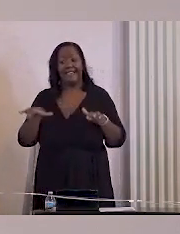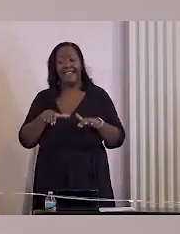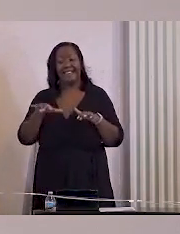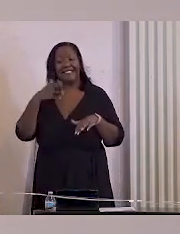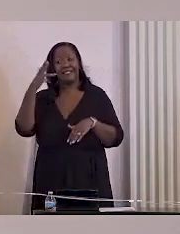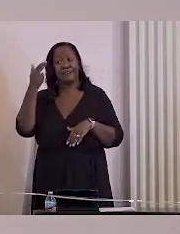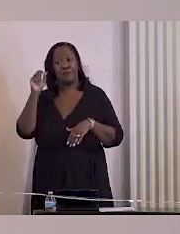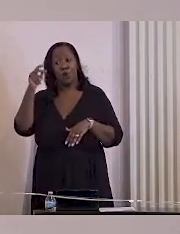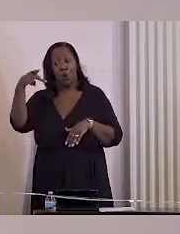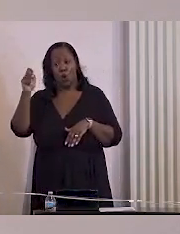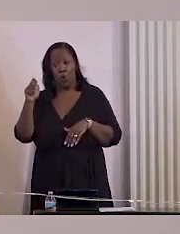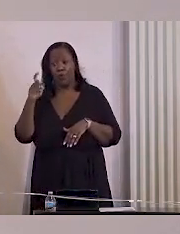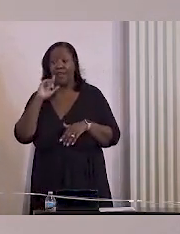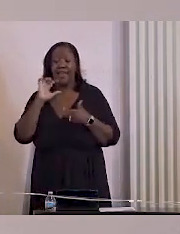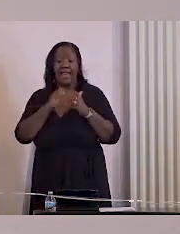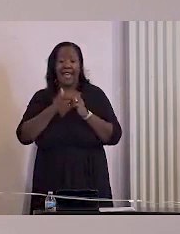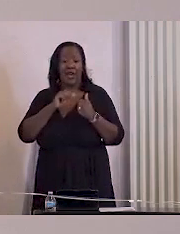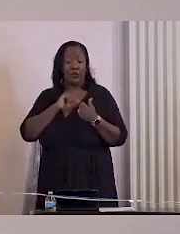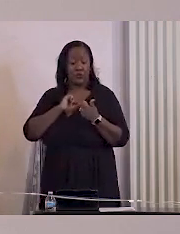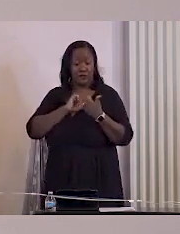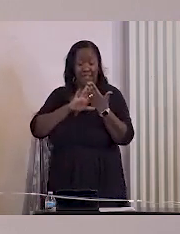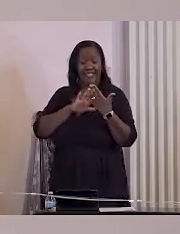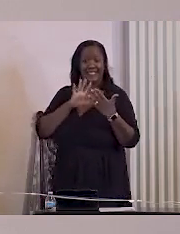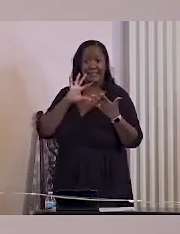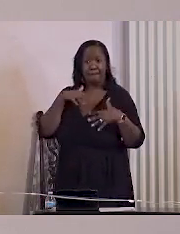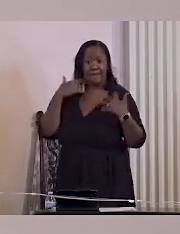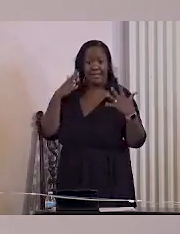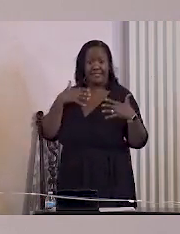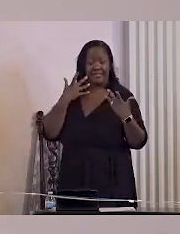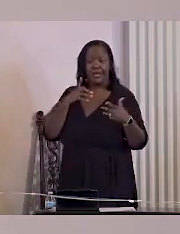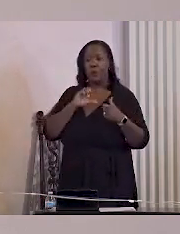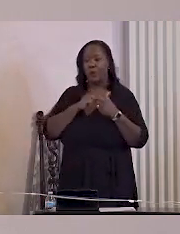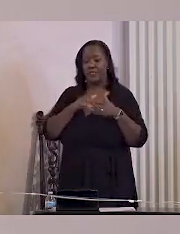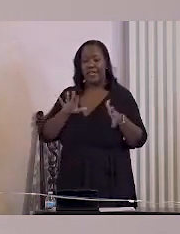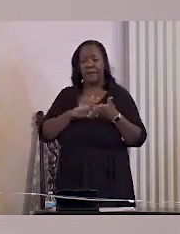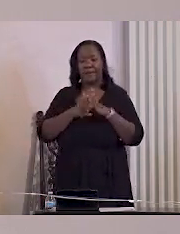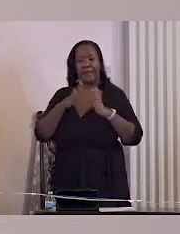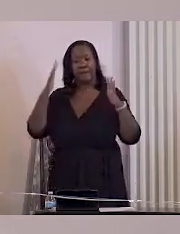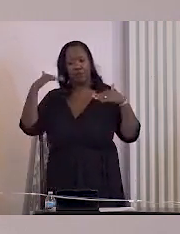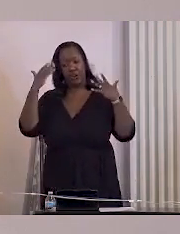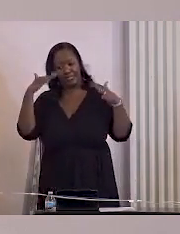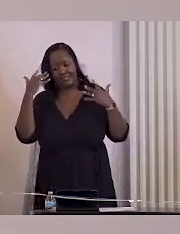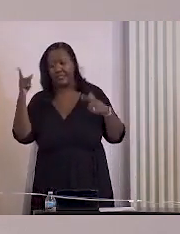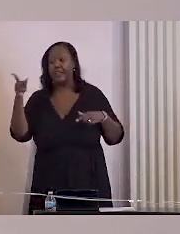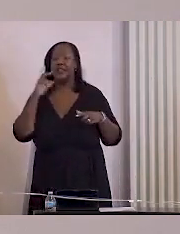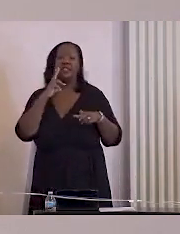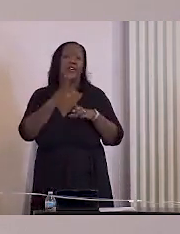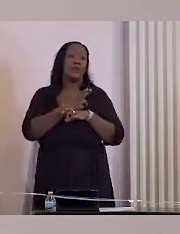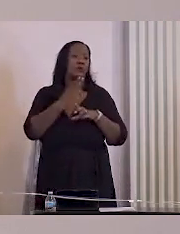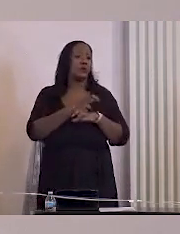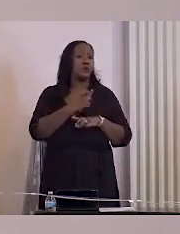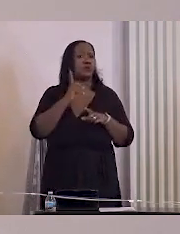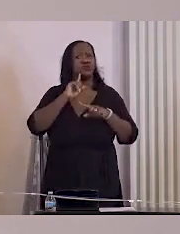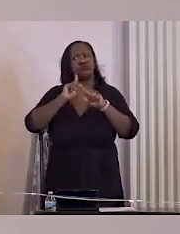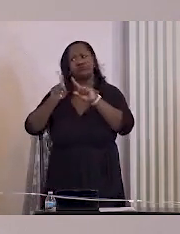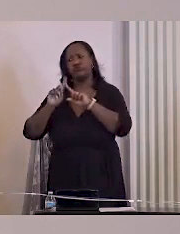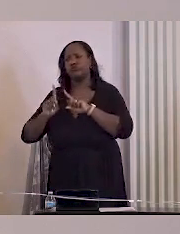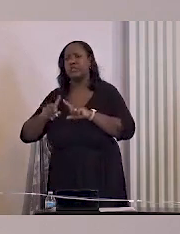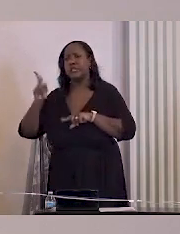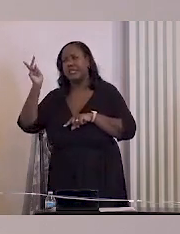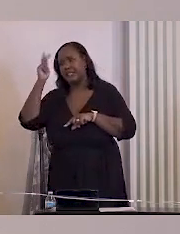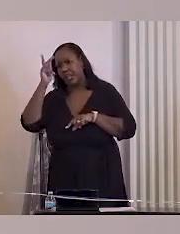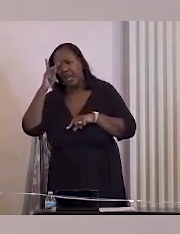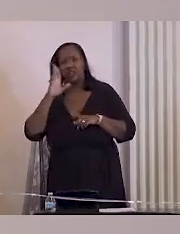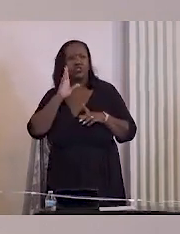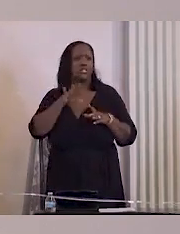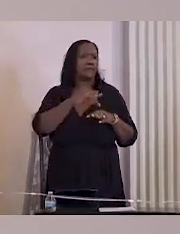Mess We're In Without Going Crazy, Macy and Johnston draw on insights from various fields, including psychology, ecology,